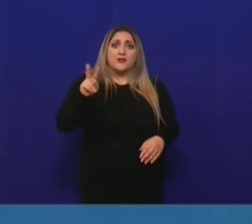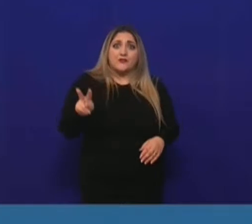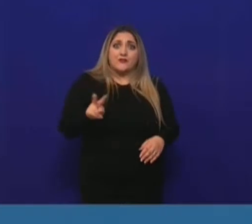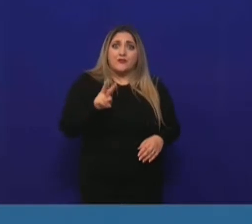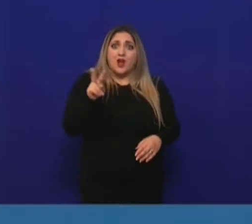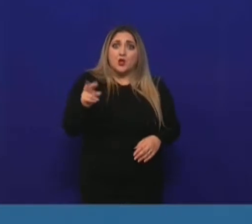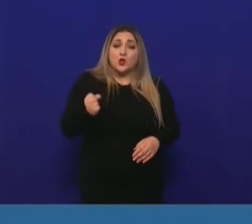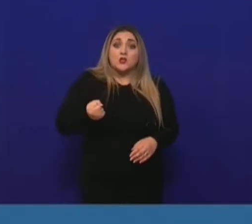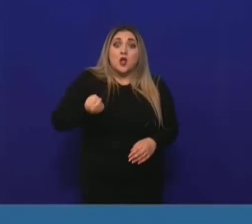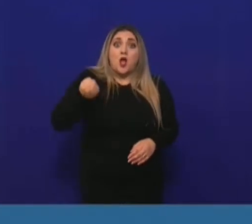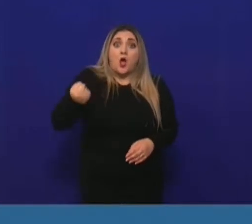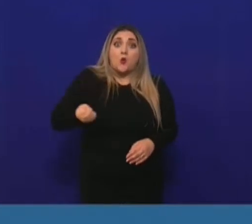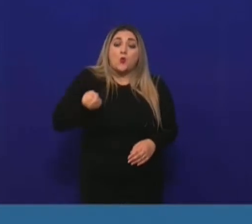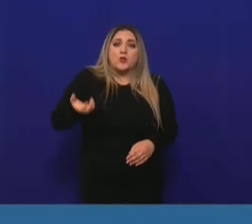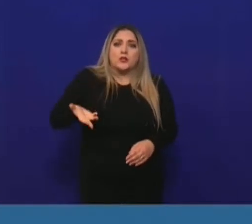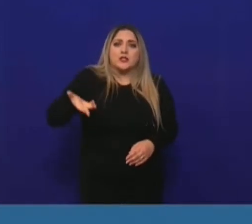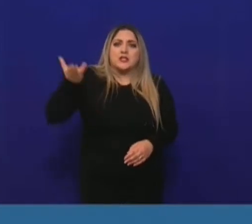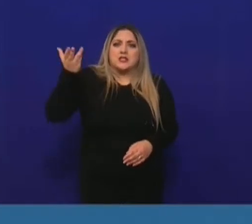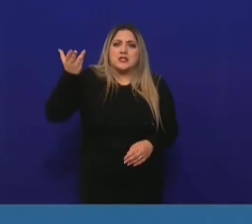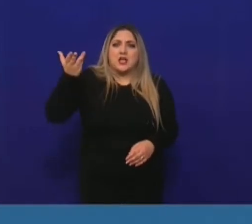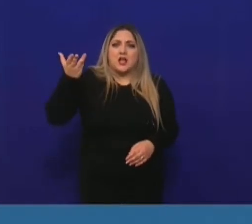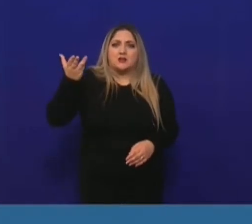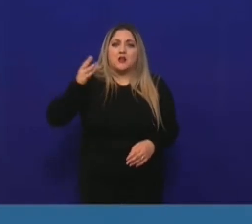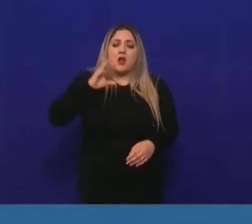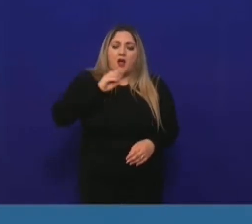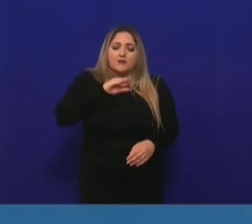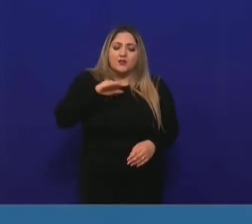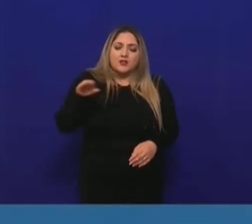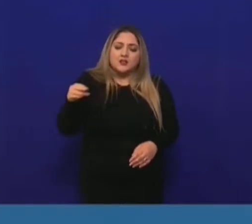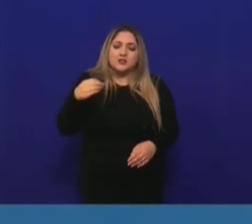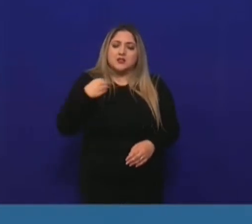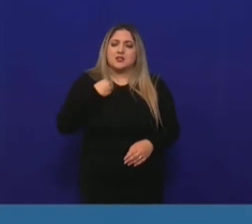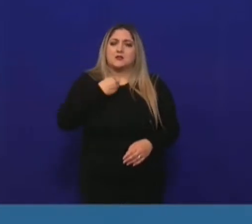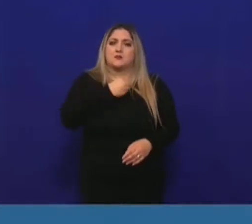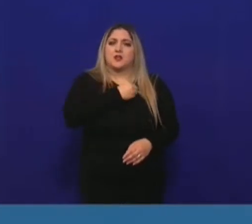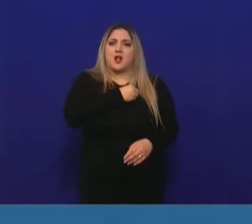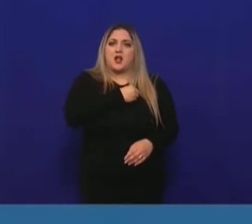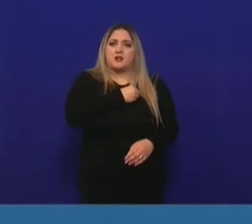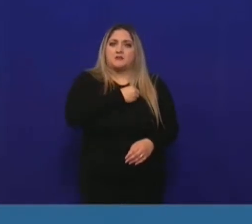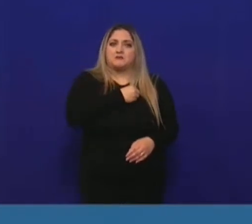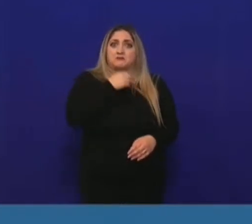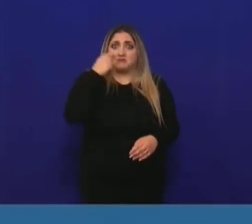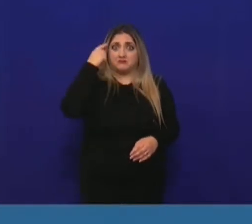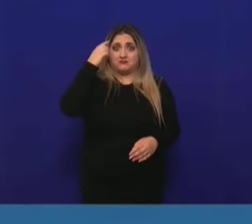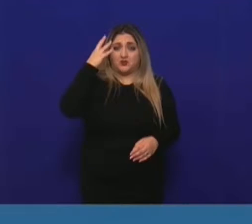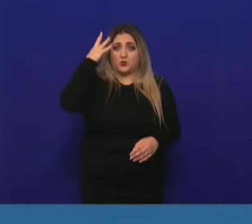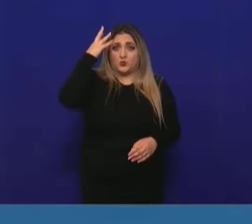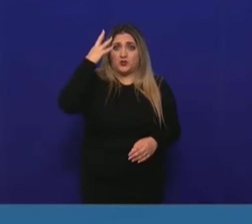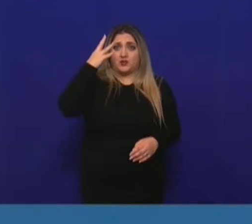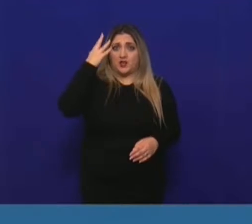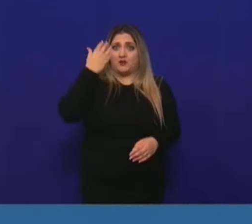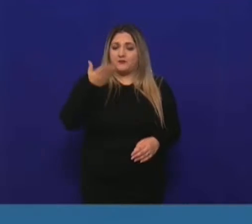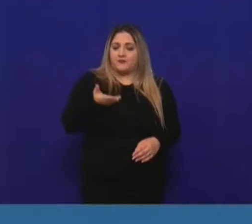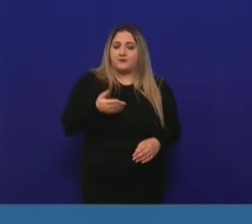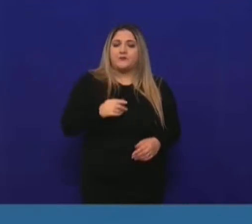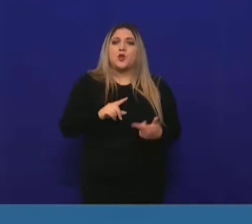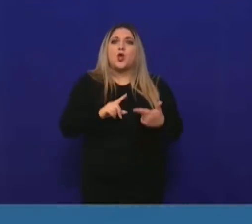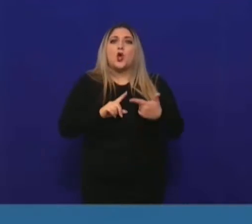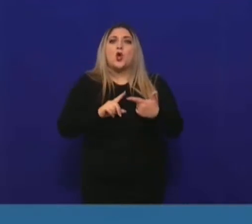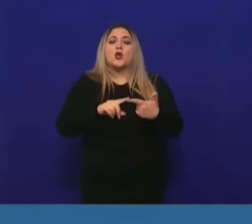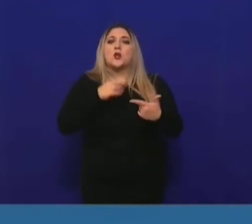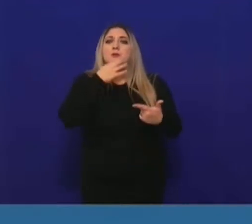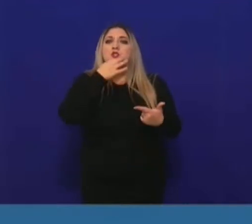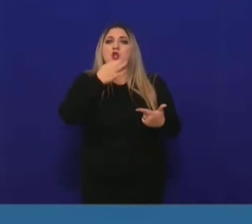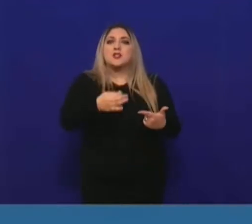imwiet. Tinkwetakom din is-sitwazzjoni? Qed mistoqsija kif qed tħarsu l-sitwazzjoni ta' Iżrael. Nafu li Iżrael mhix isew